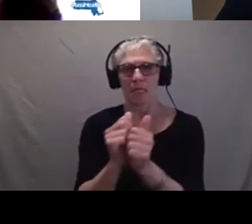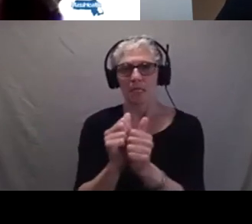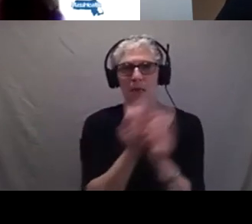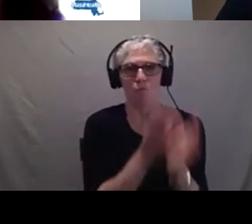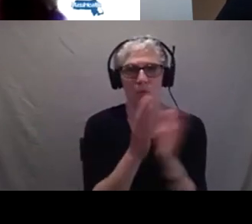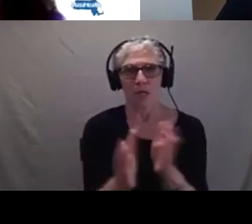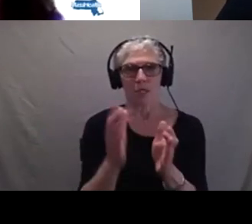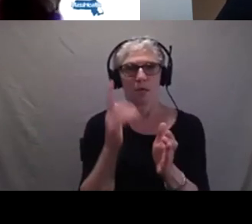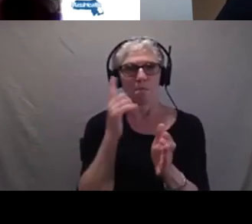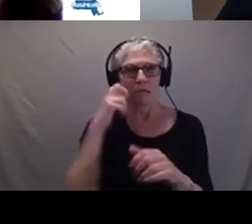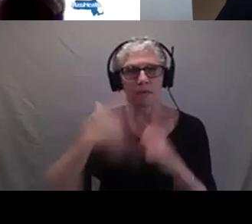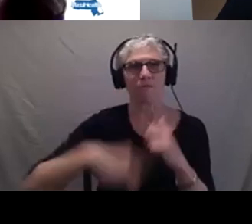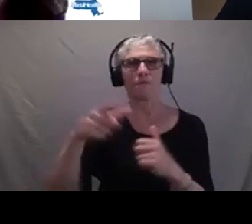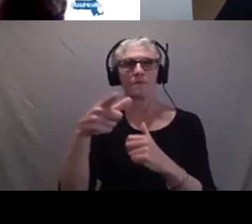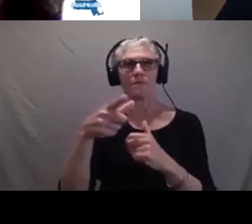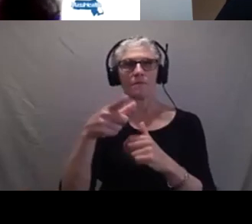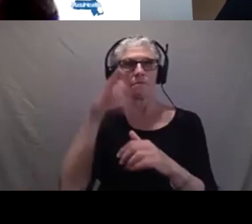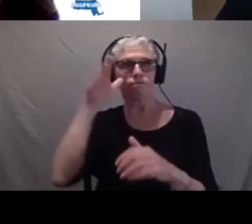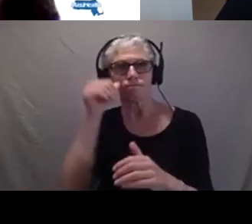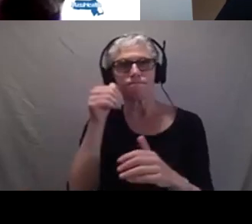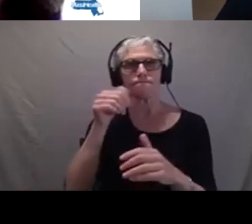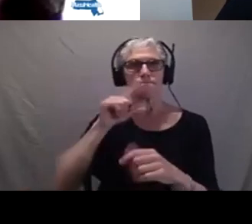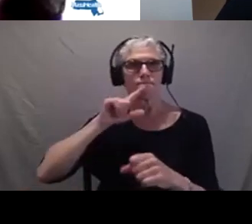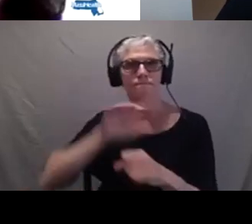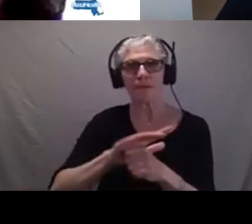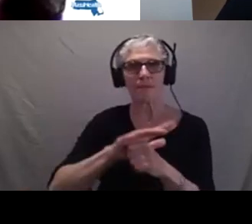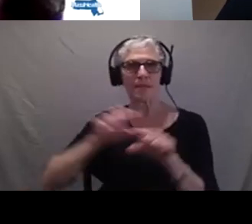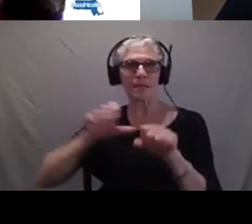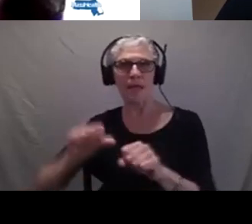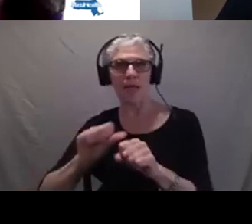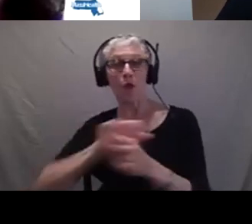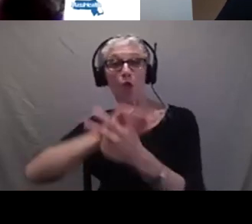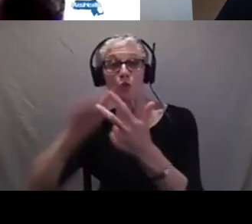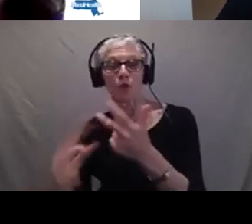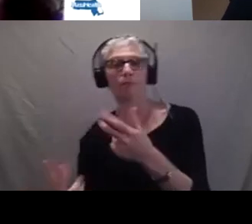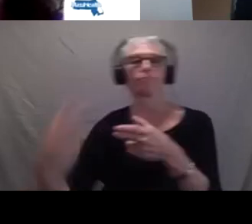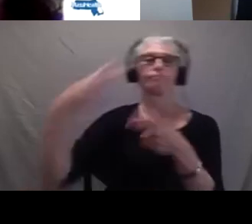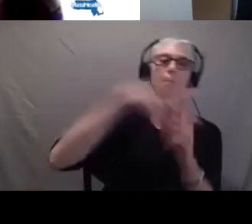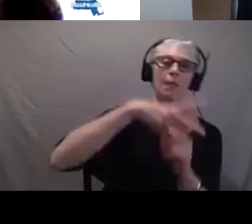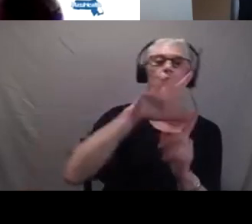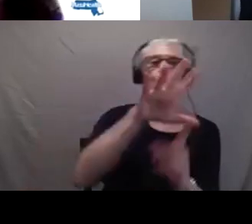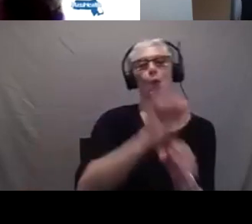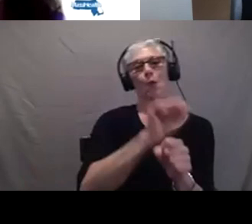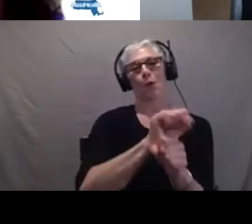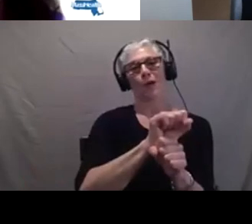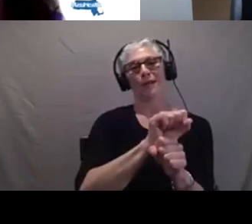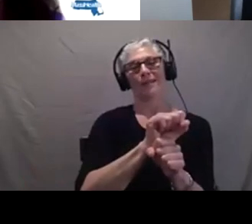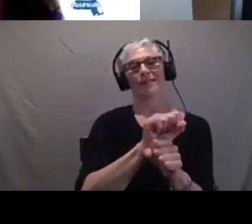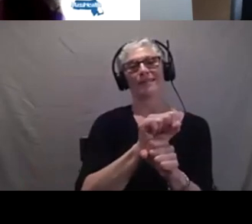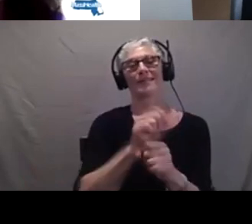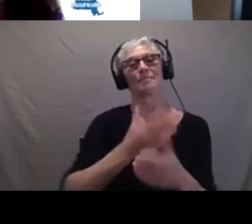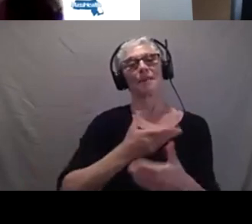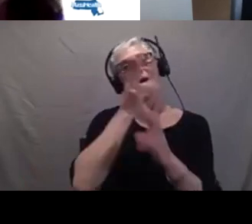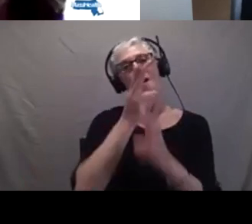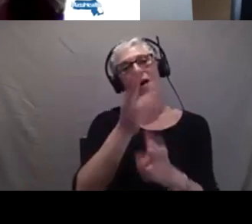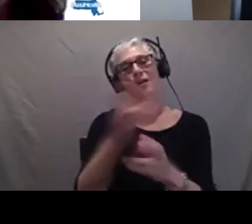mental toughness, and stamina and determination to her work as a medical interpreter. It is my honor to introduce to you Elena Langdon.